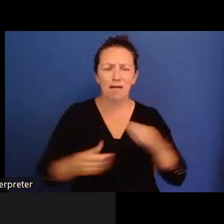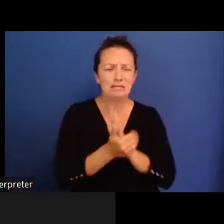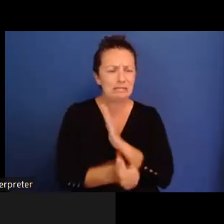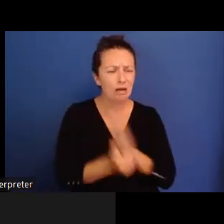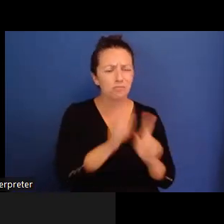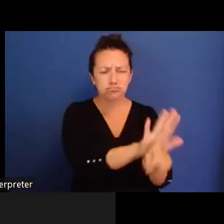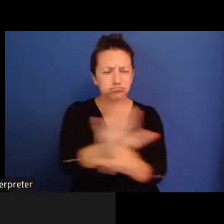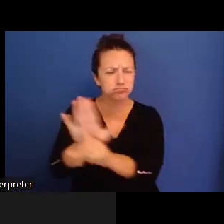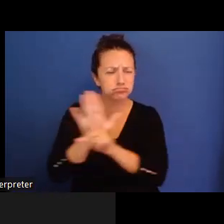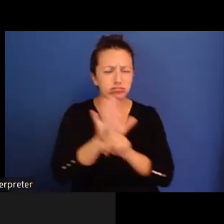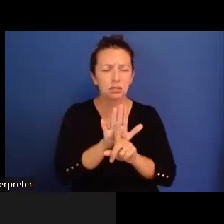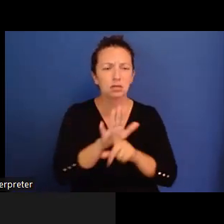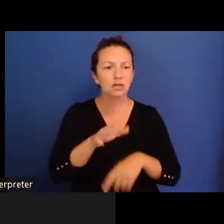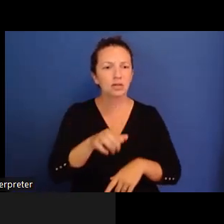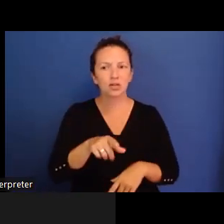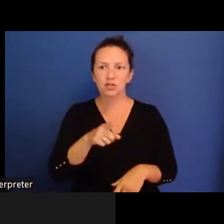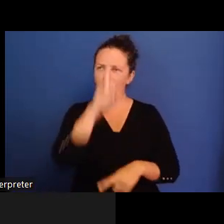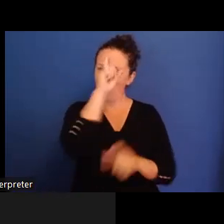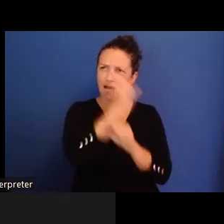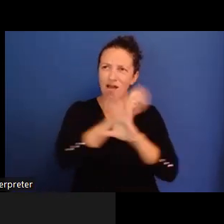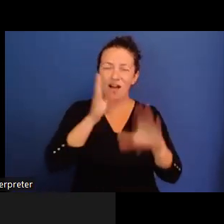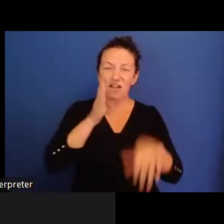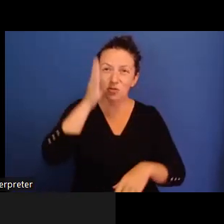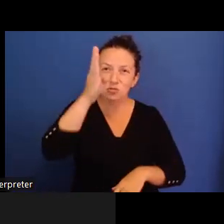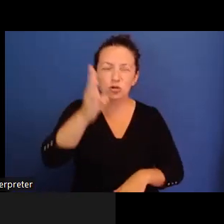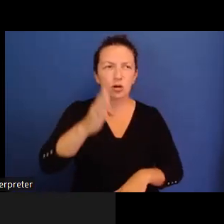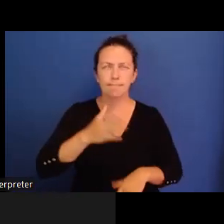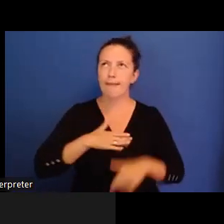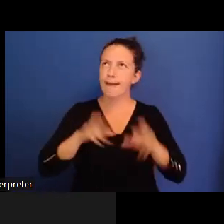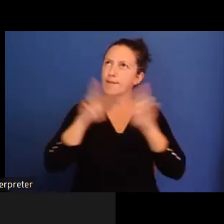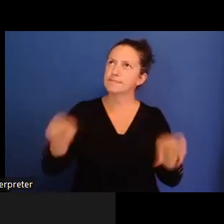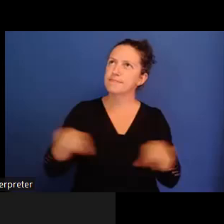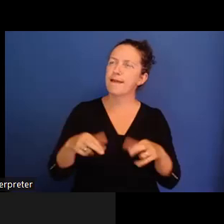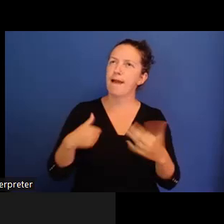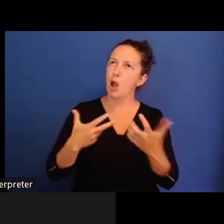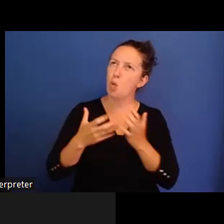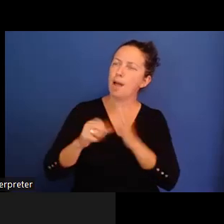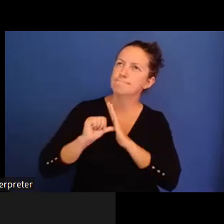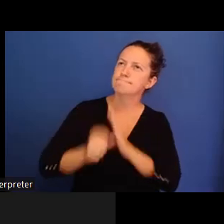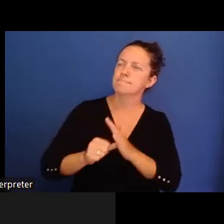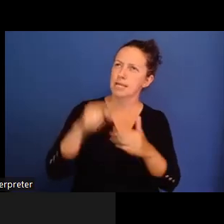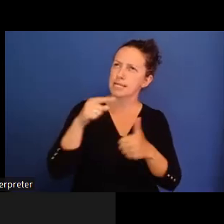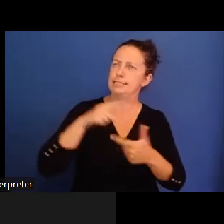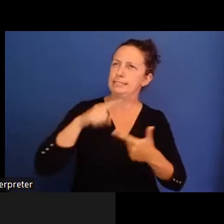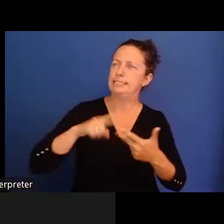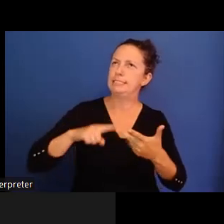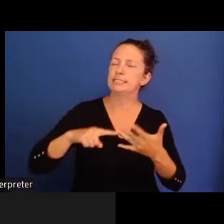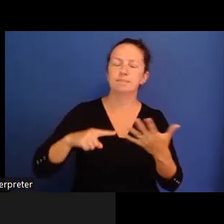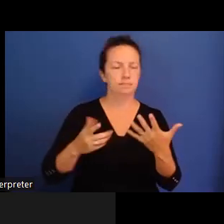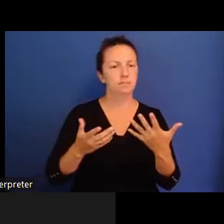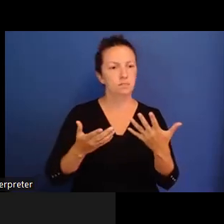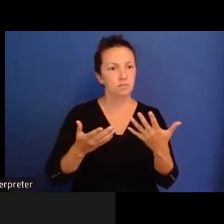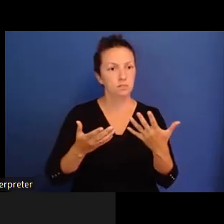what you want to highlight on your resume, again, if you're being, it's a you